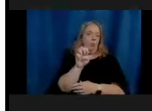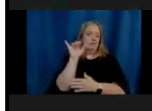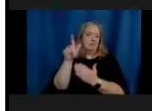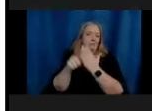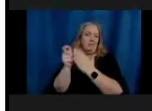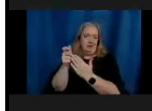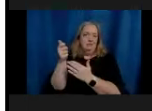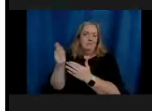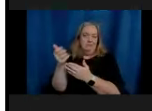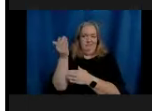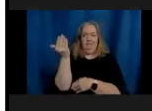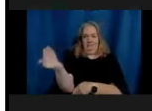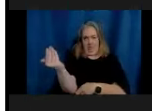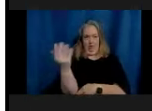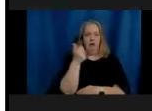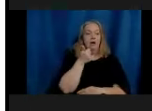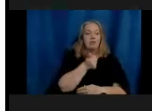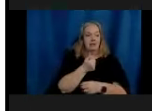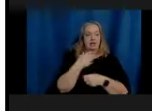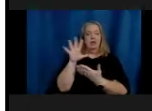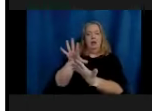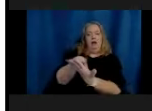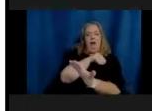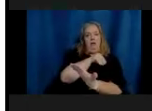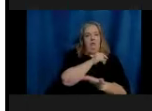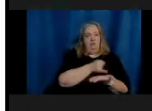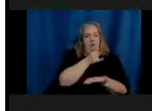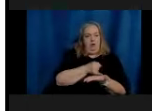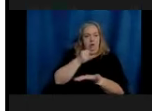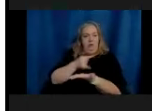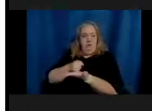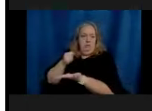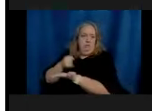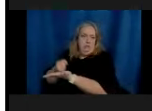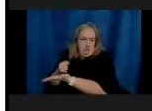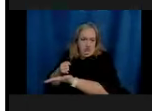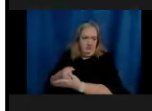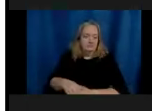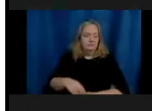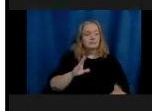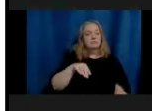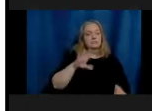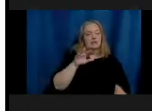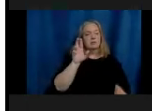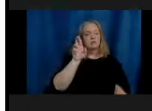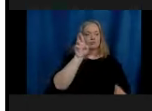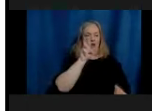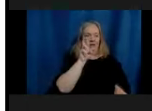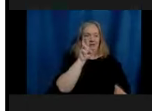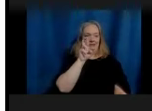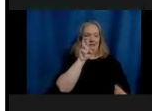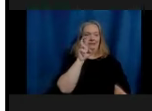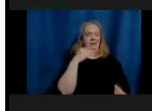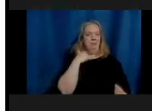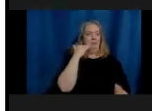other drawings of castles of this source. In the top right, it's getting a little bit cropped by my head there, but